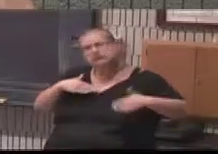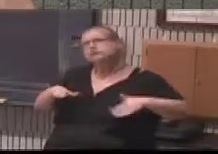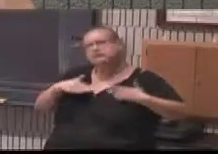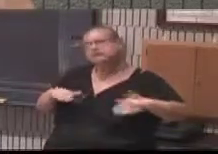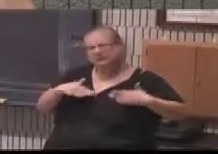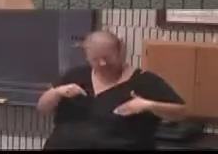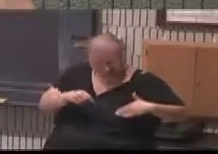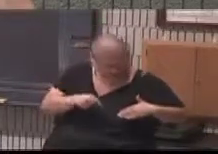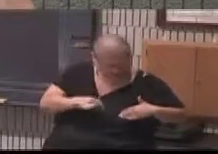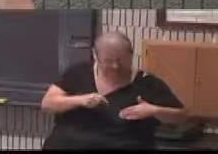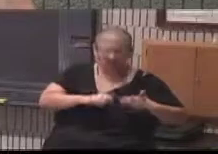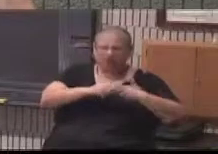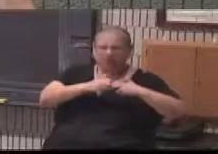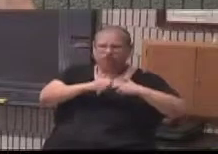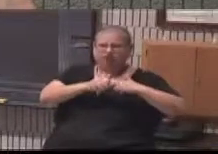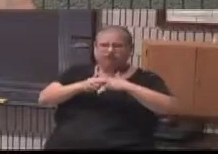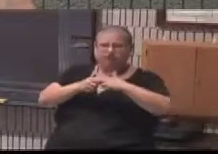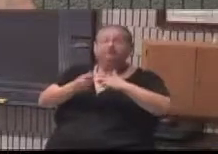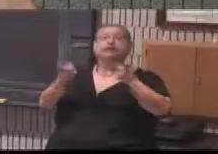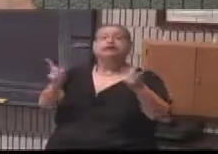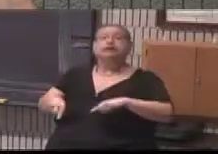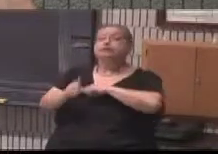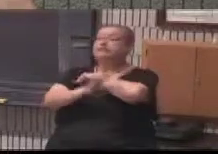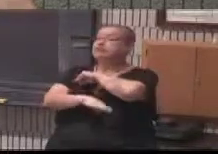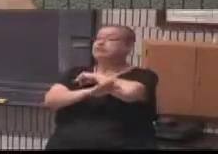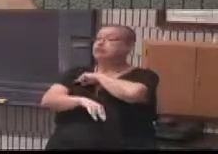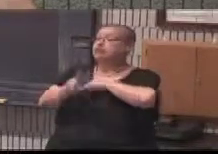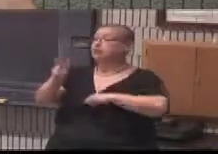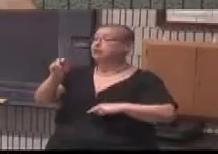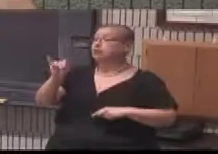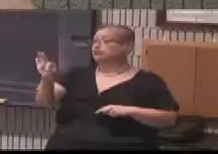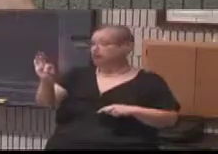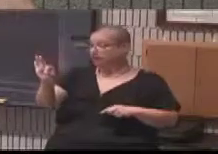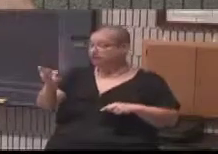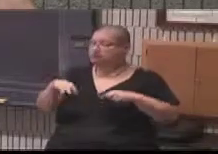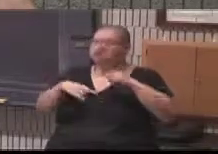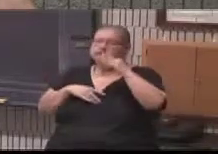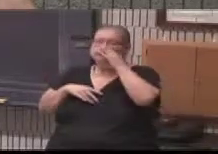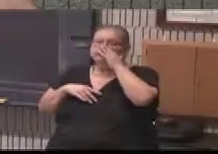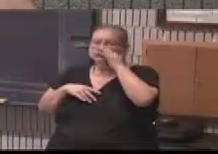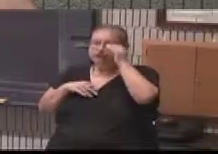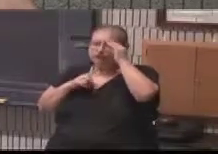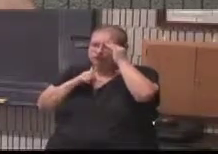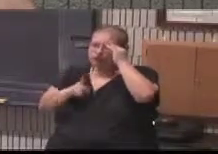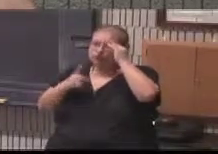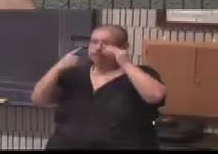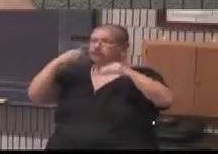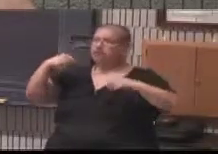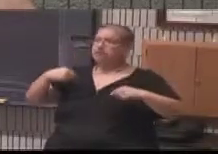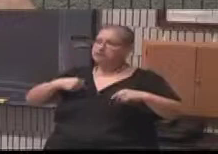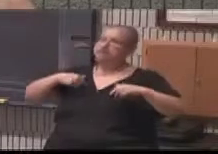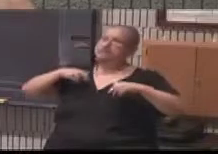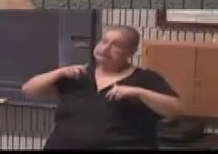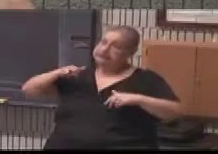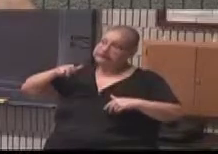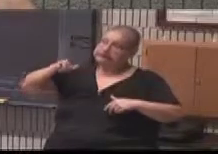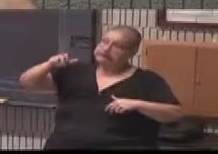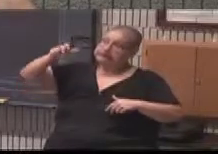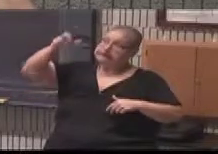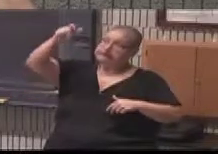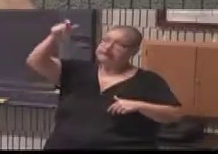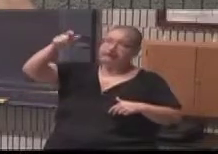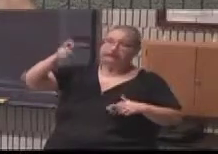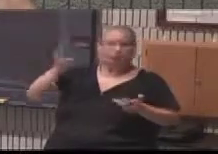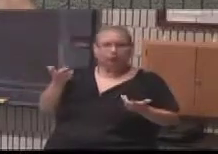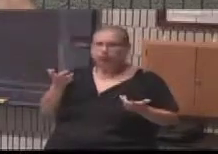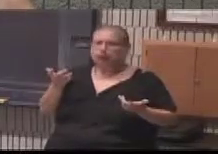By the fall of 2009, it was a taxing effort for me to climb stairs, which again, as